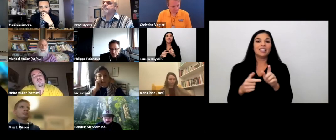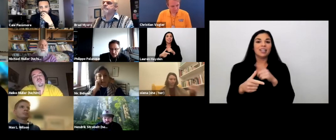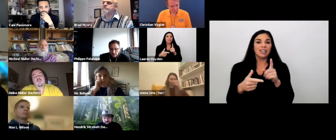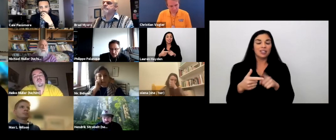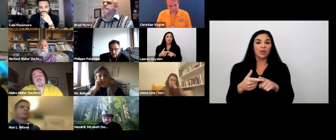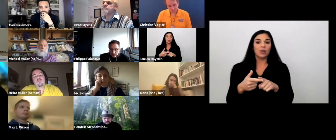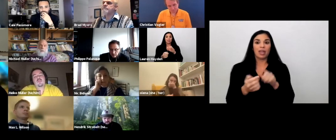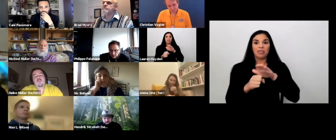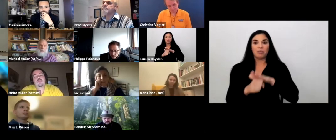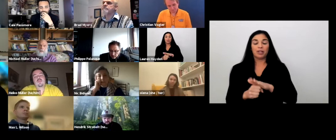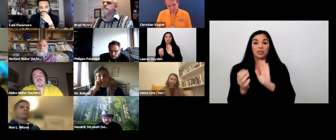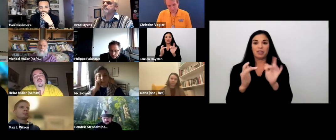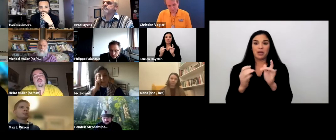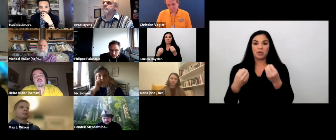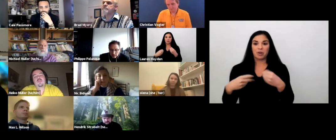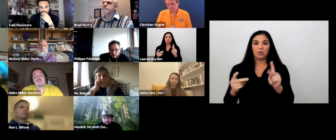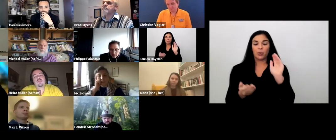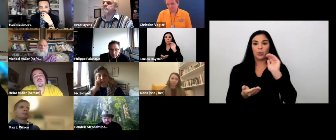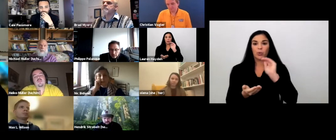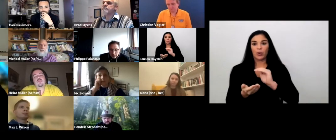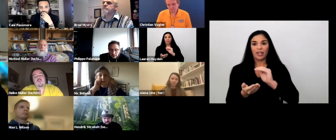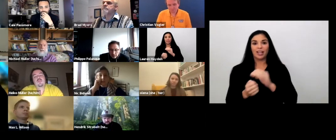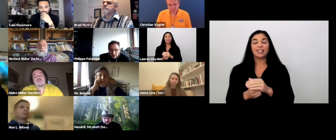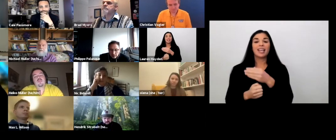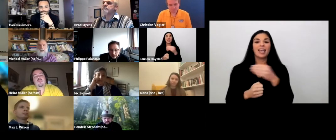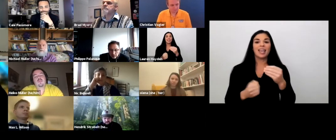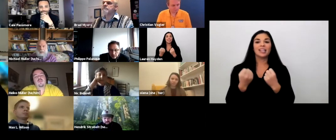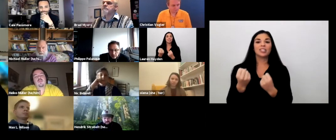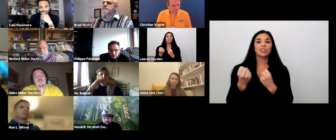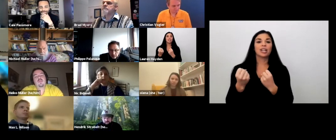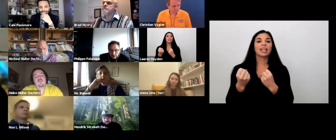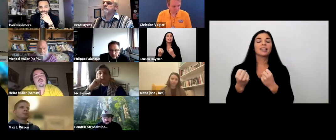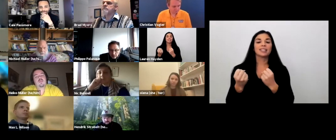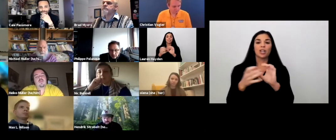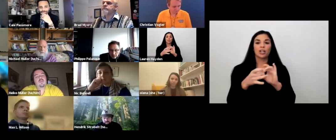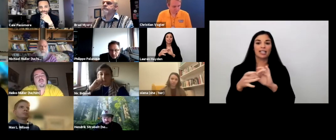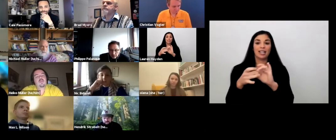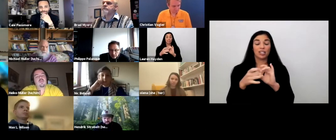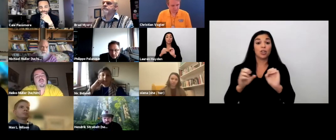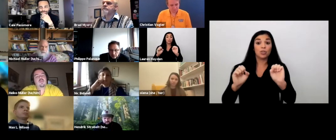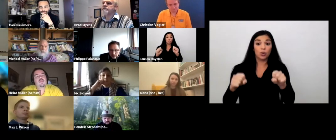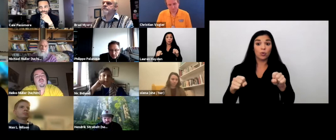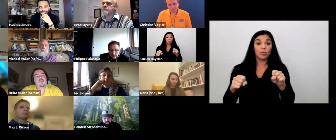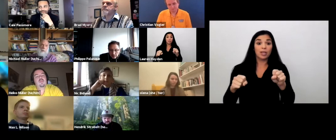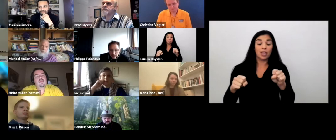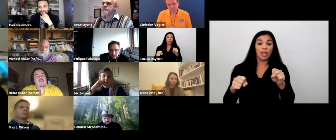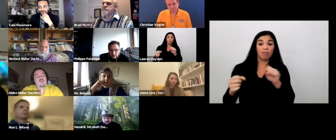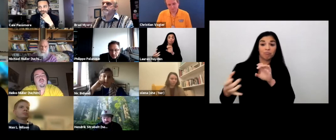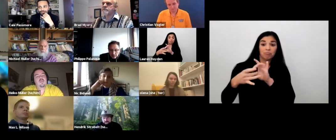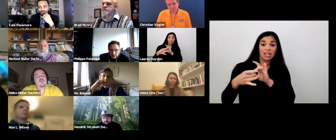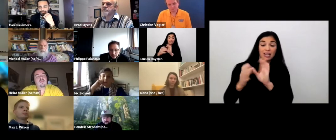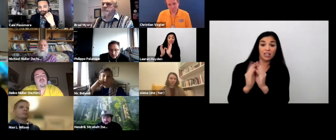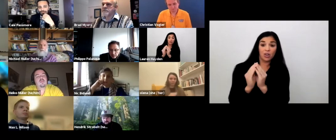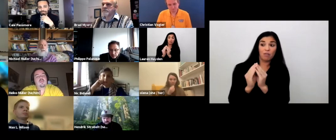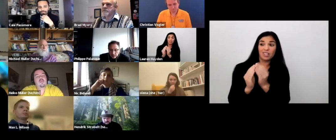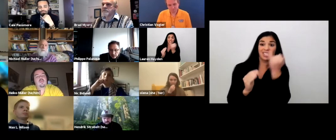also strengthens a whole lot of horizontal connections that in fact we can't do at the conferences because there's not time, because people are